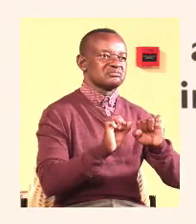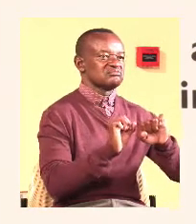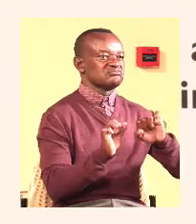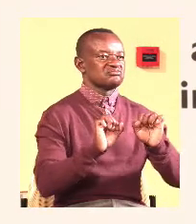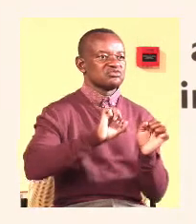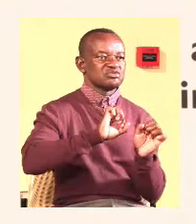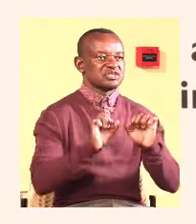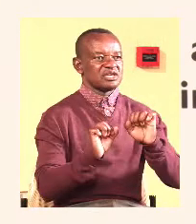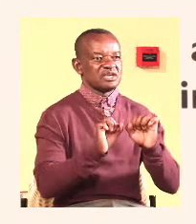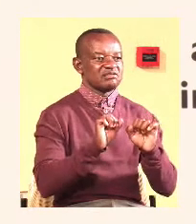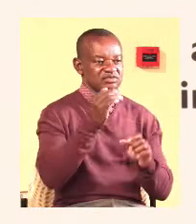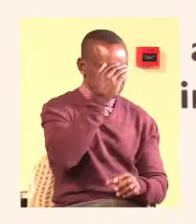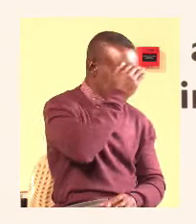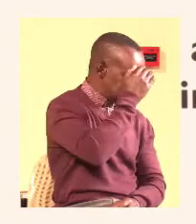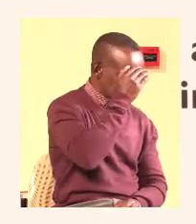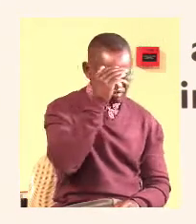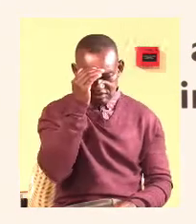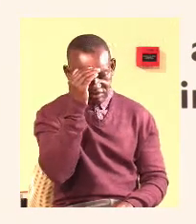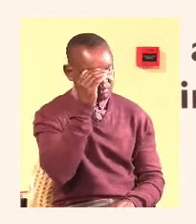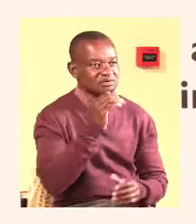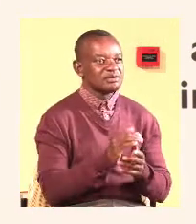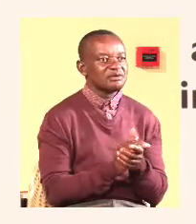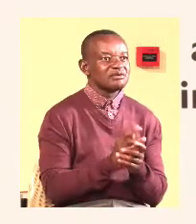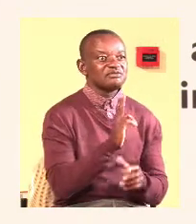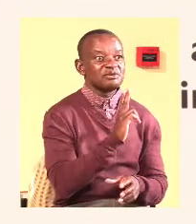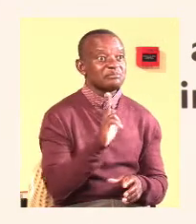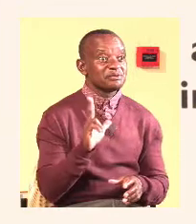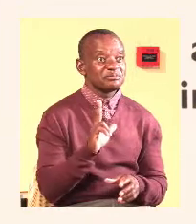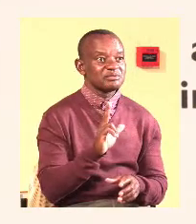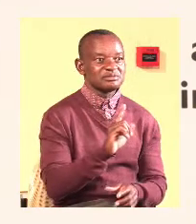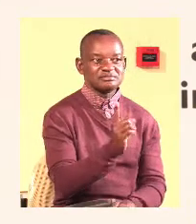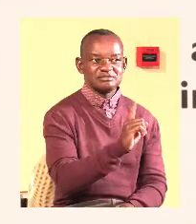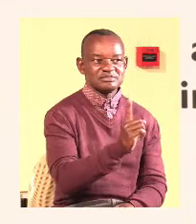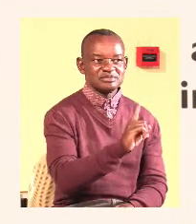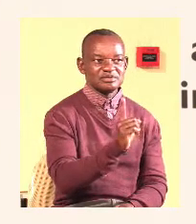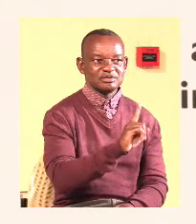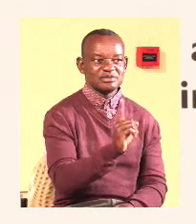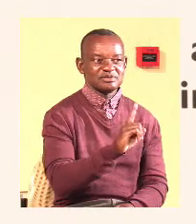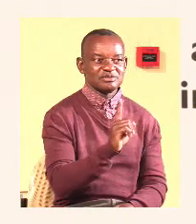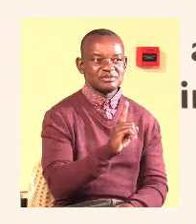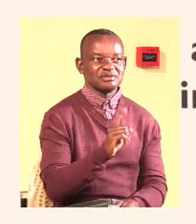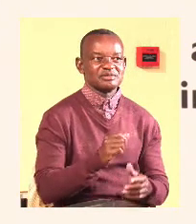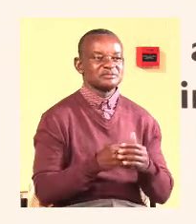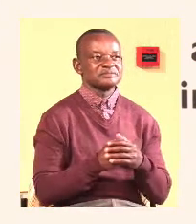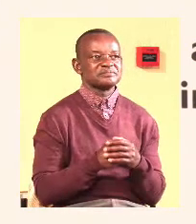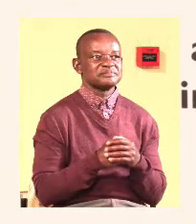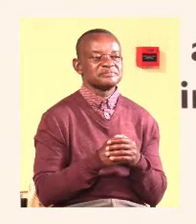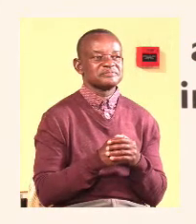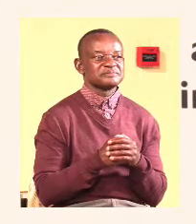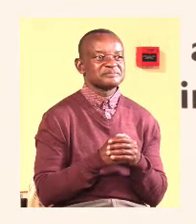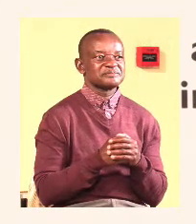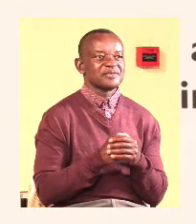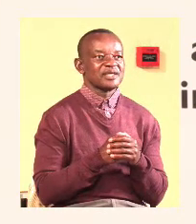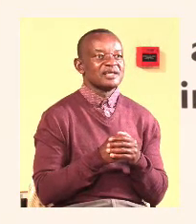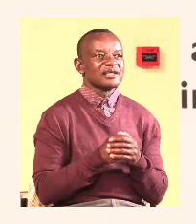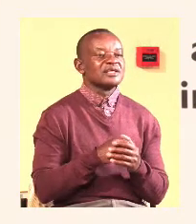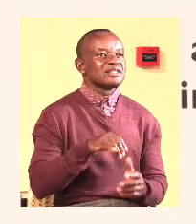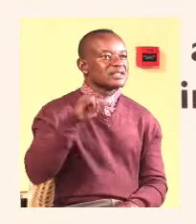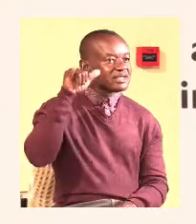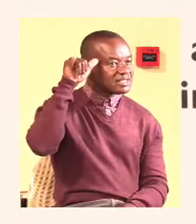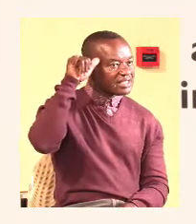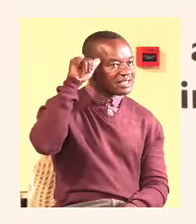business unusual. So unfortunately, it does not have to be that way, but rather a taxi is only supposed to move when